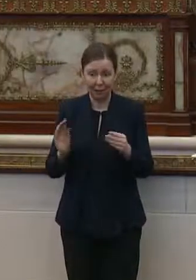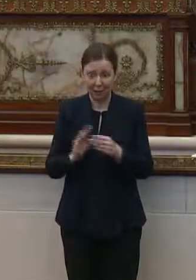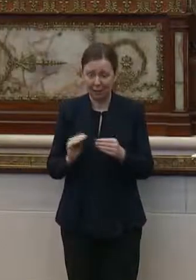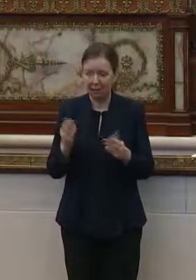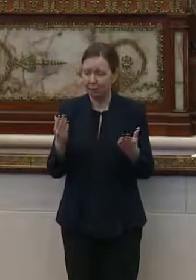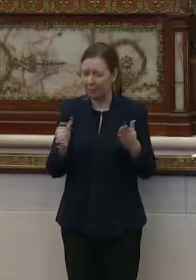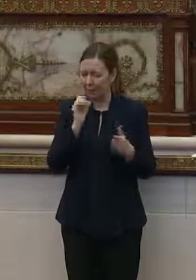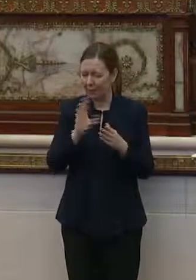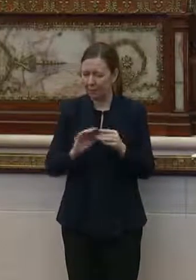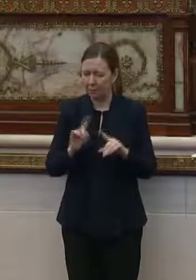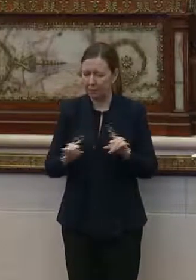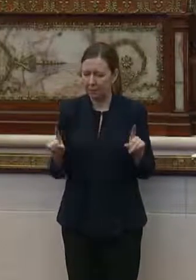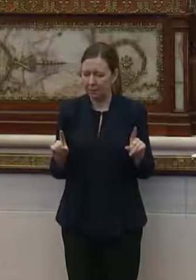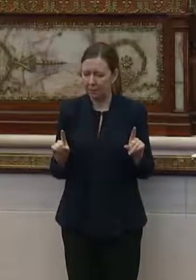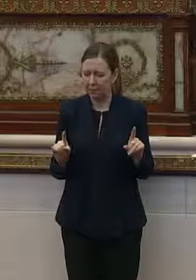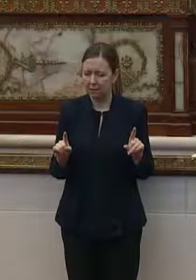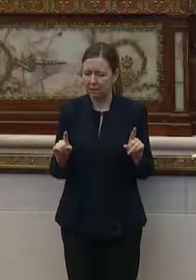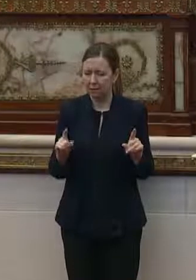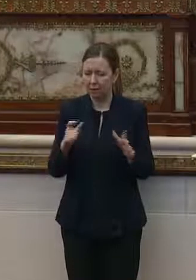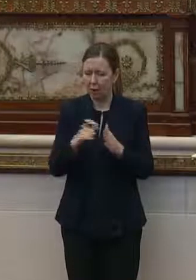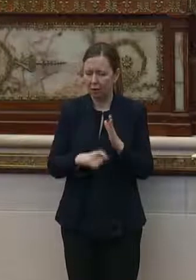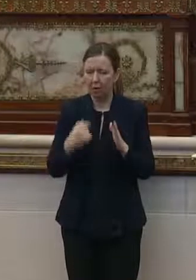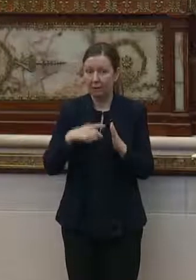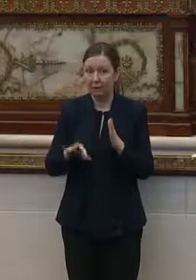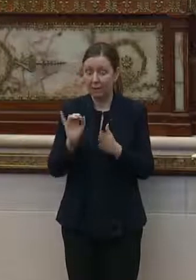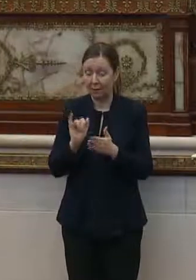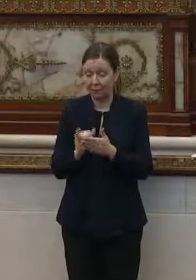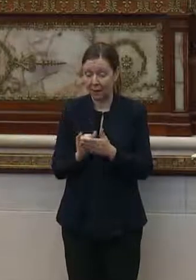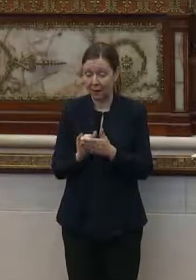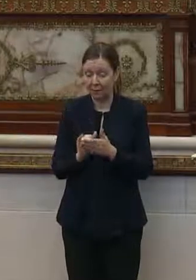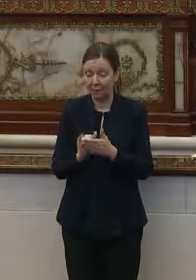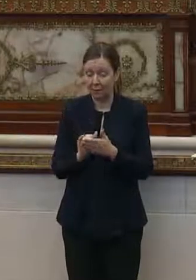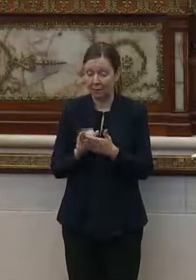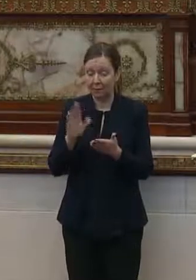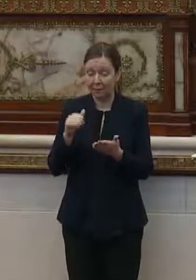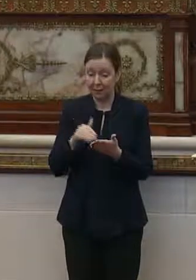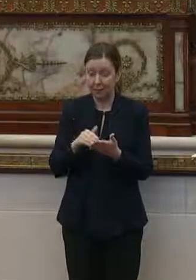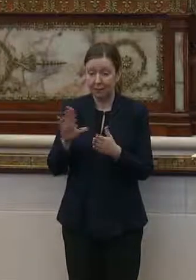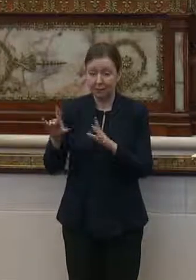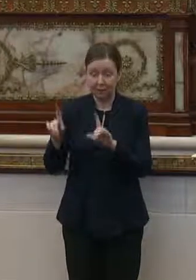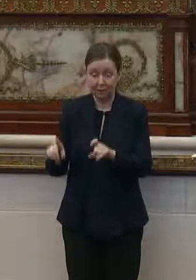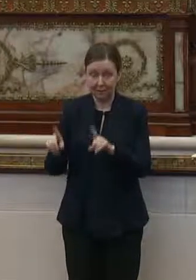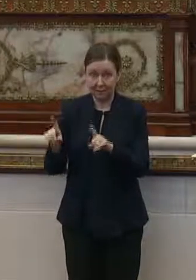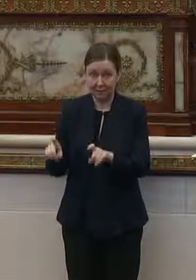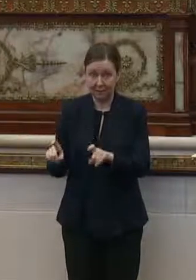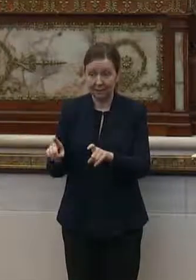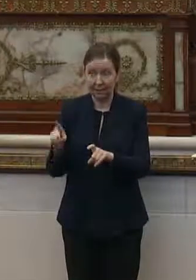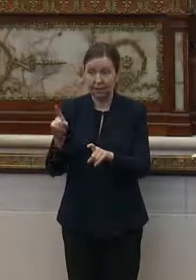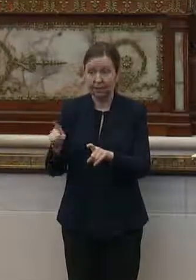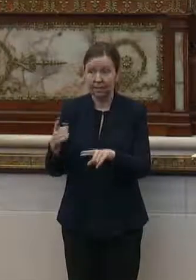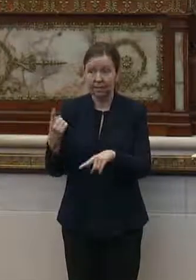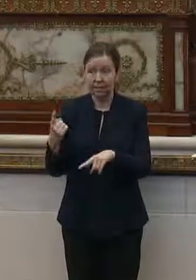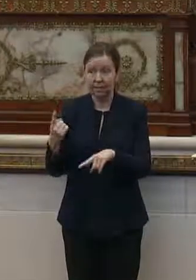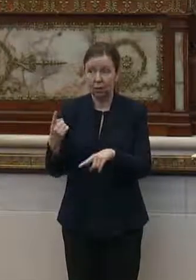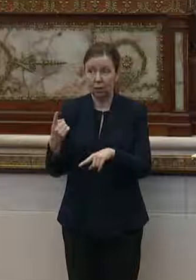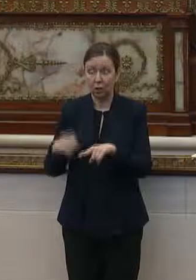maybe not in a hearing, but maybe in an article, we found out that in the midst of their testing, that they did